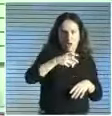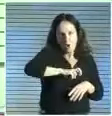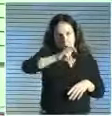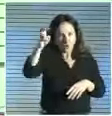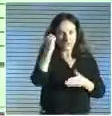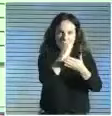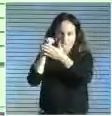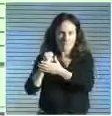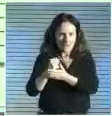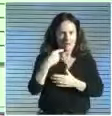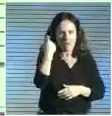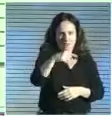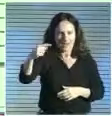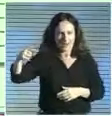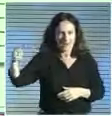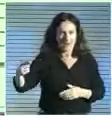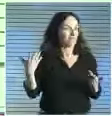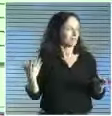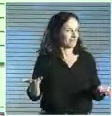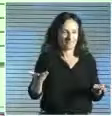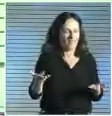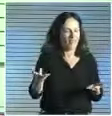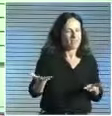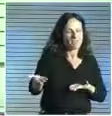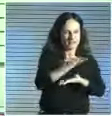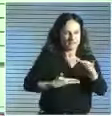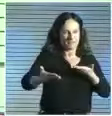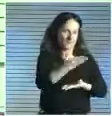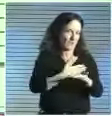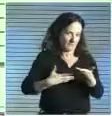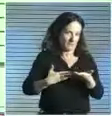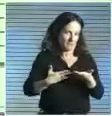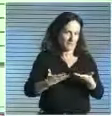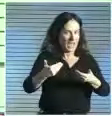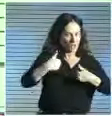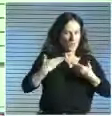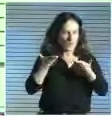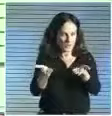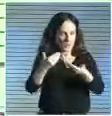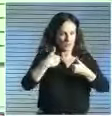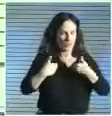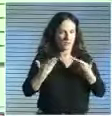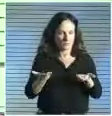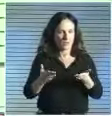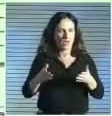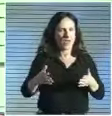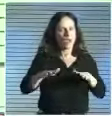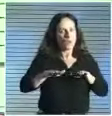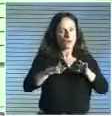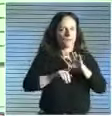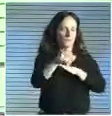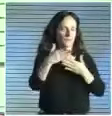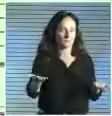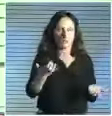you to work to help us to, for example, pool volumes and facilitate renewable energy projects.